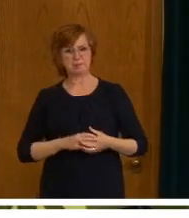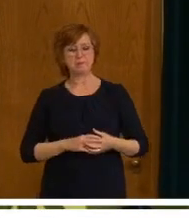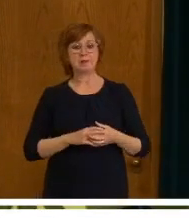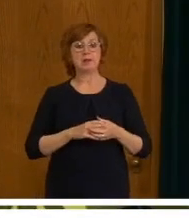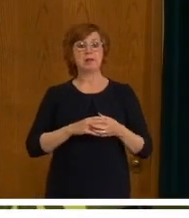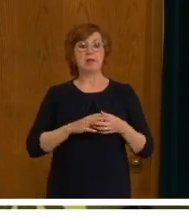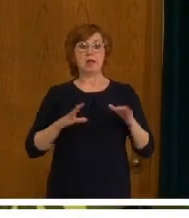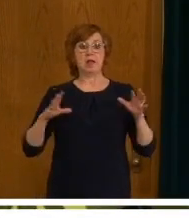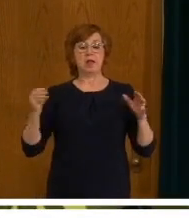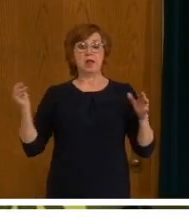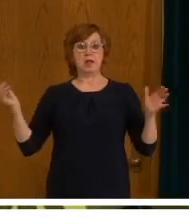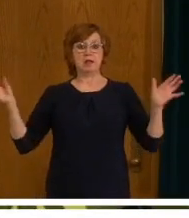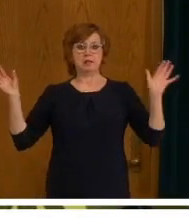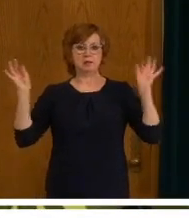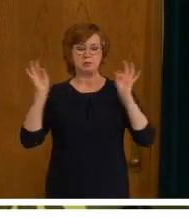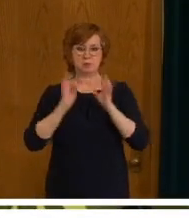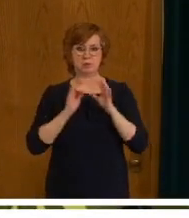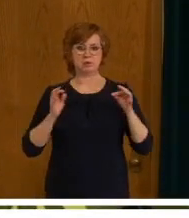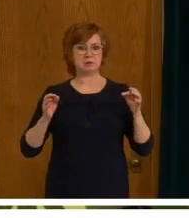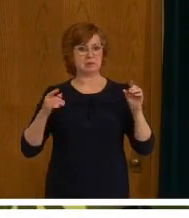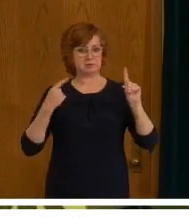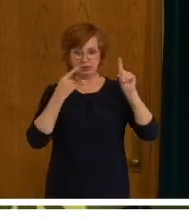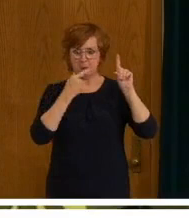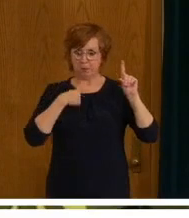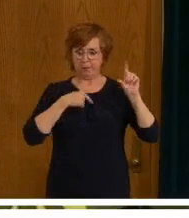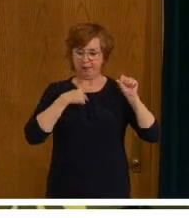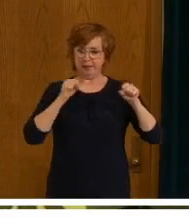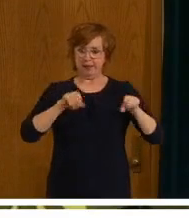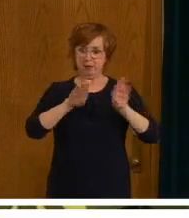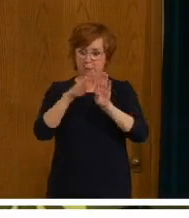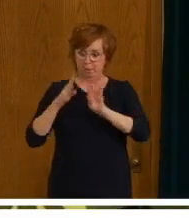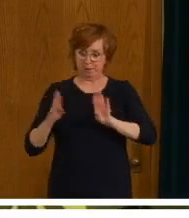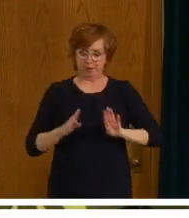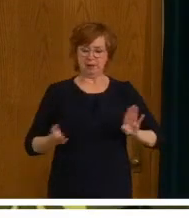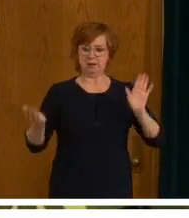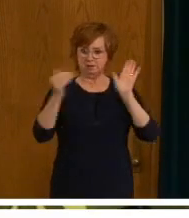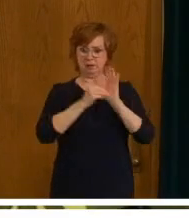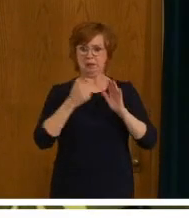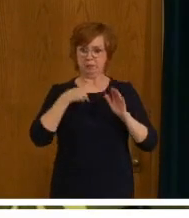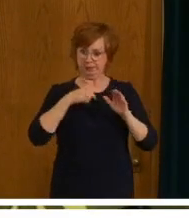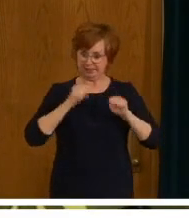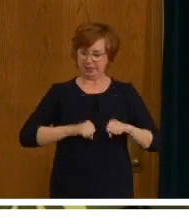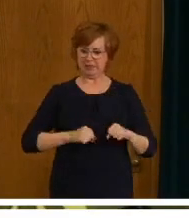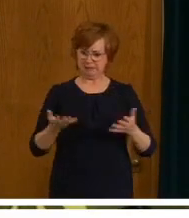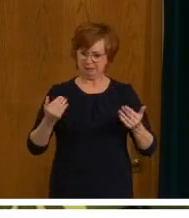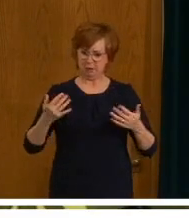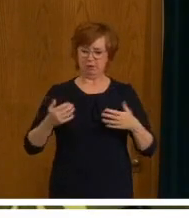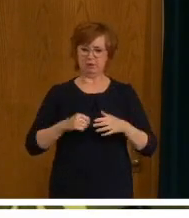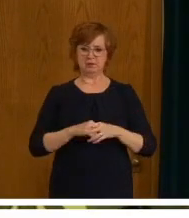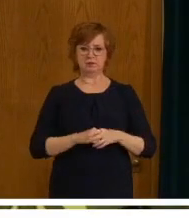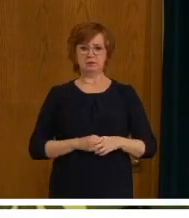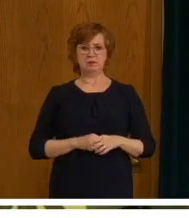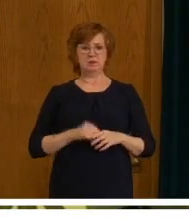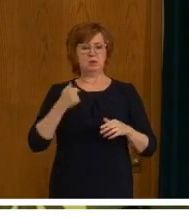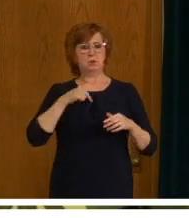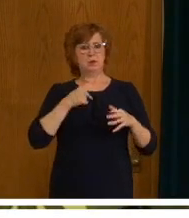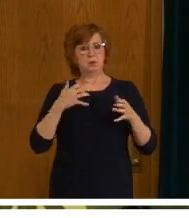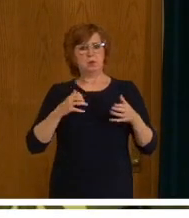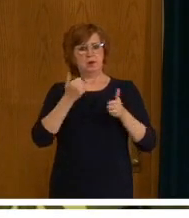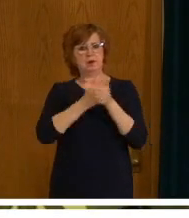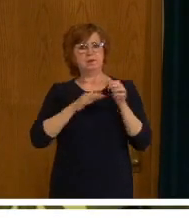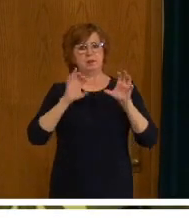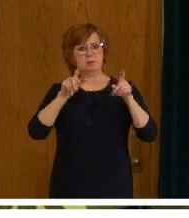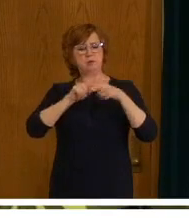to have these conversations about reopening our communities and our ability to do the things that